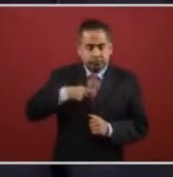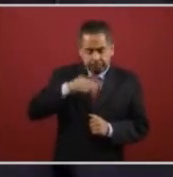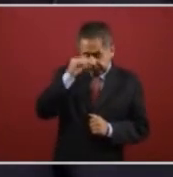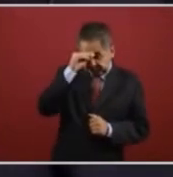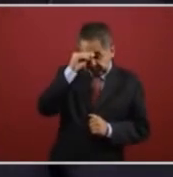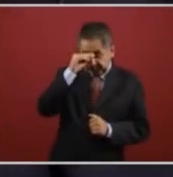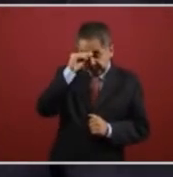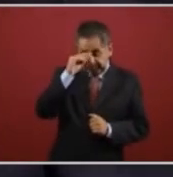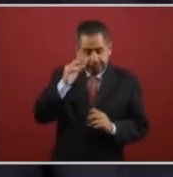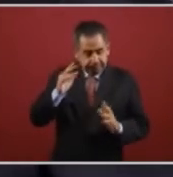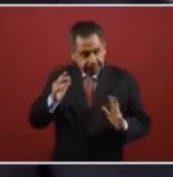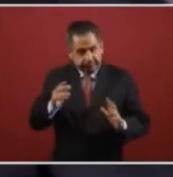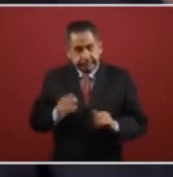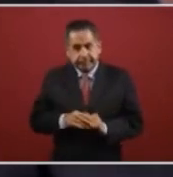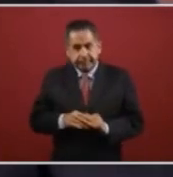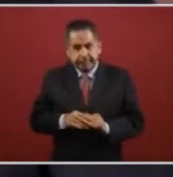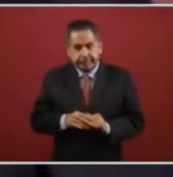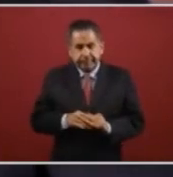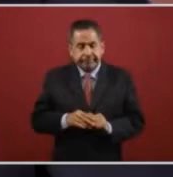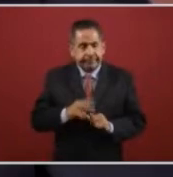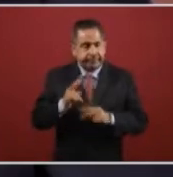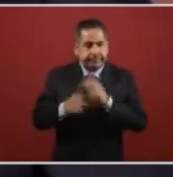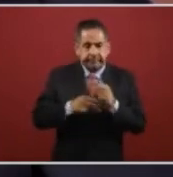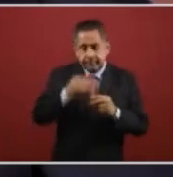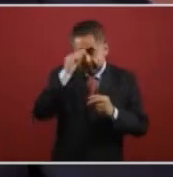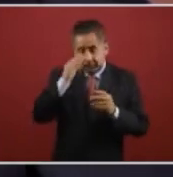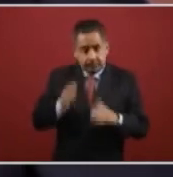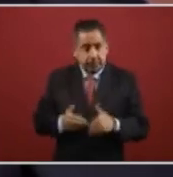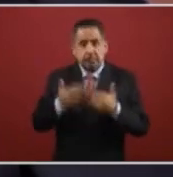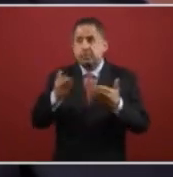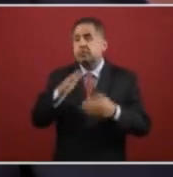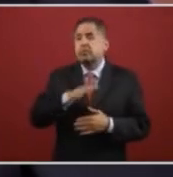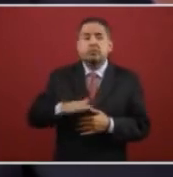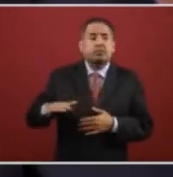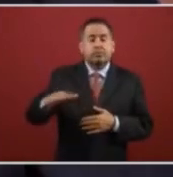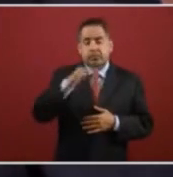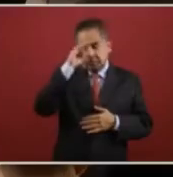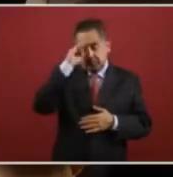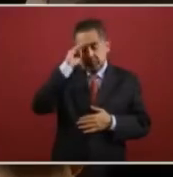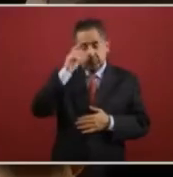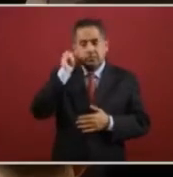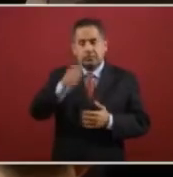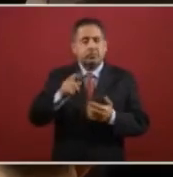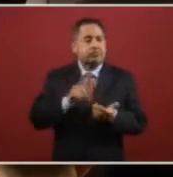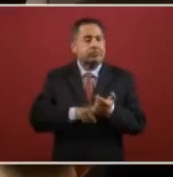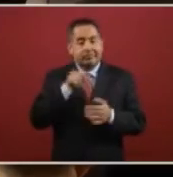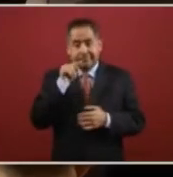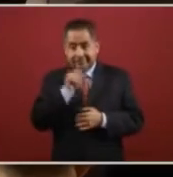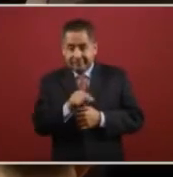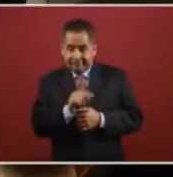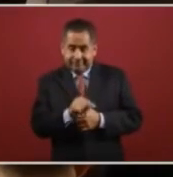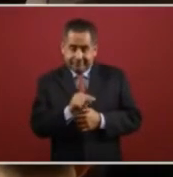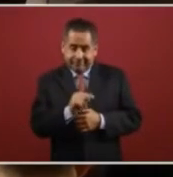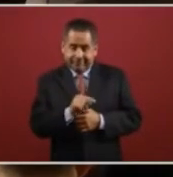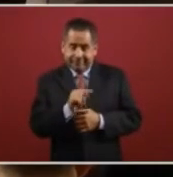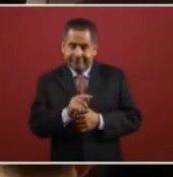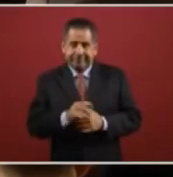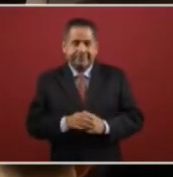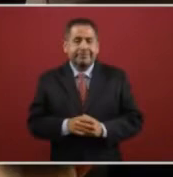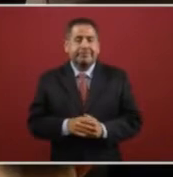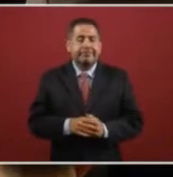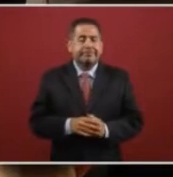And that is one of those things to think about, that you can consider with everyone. It's a work